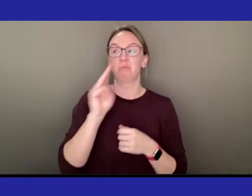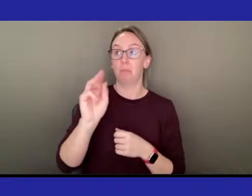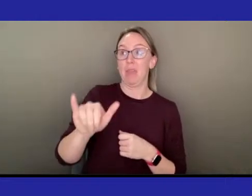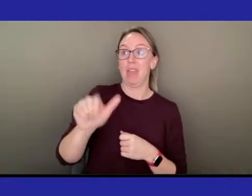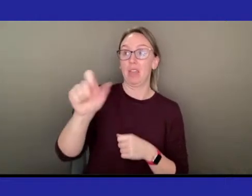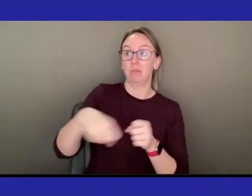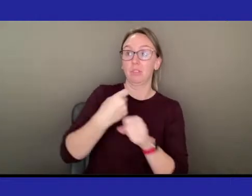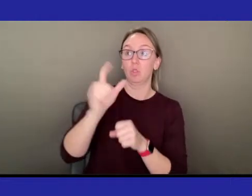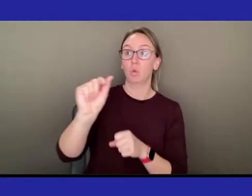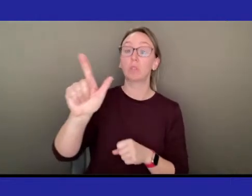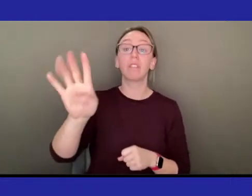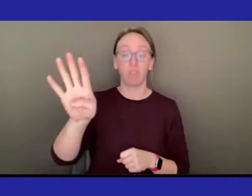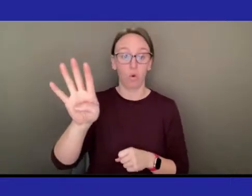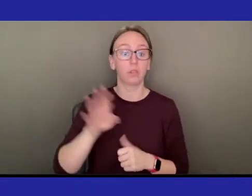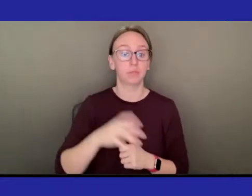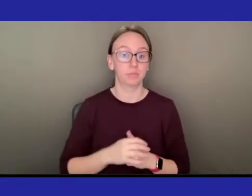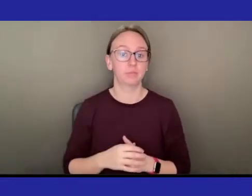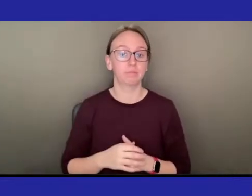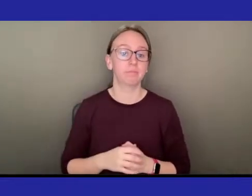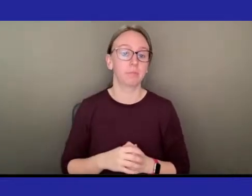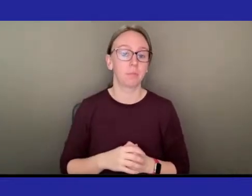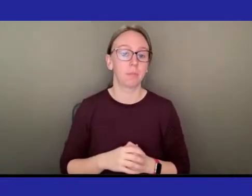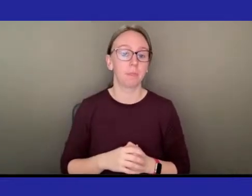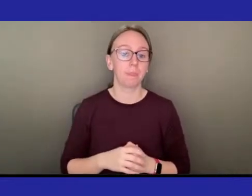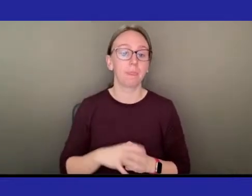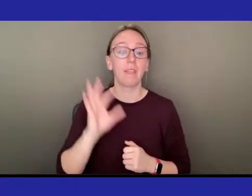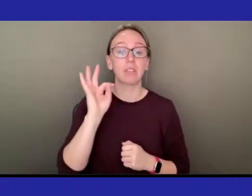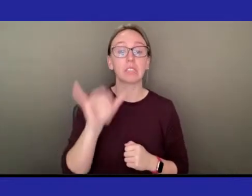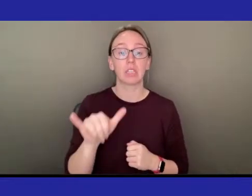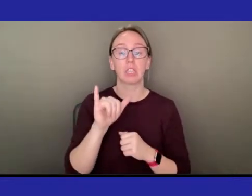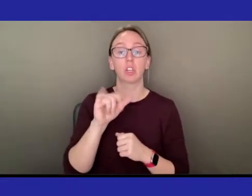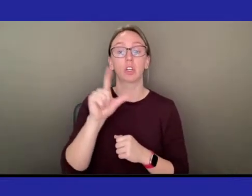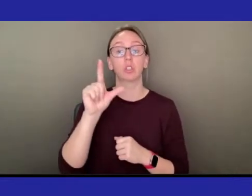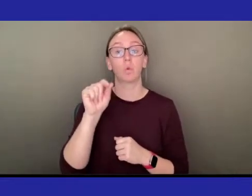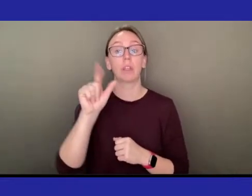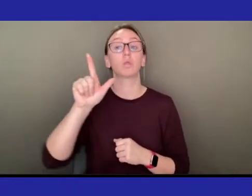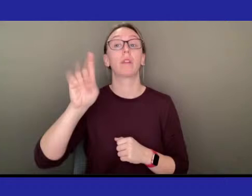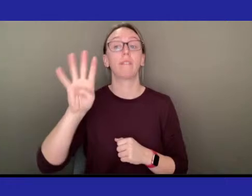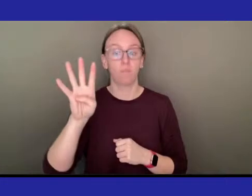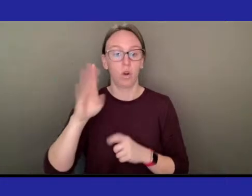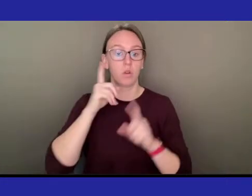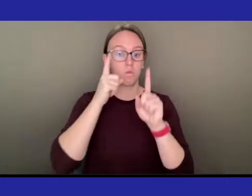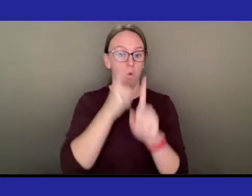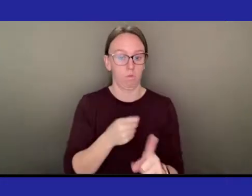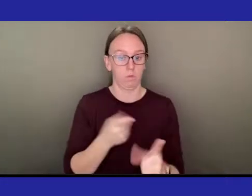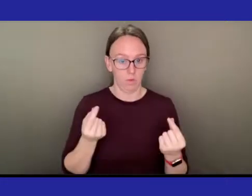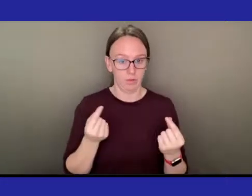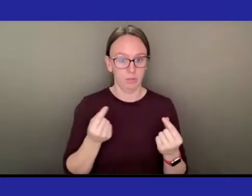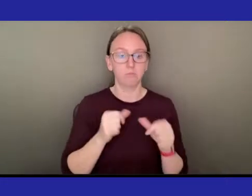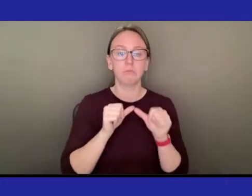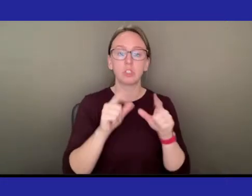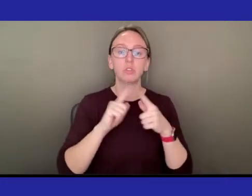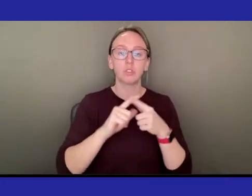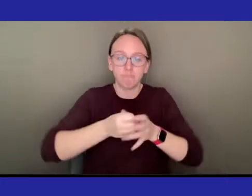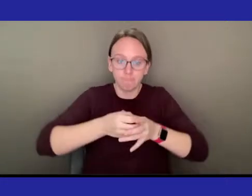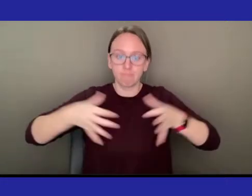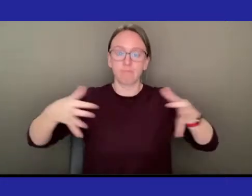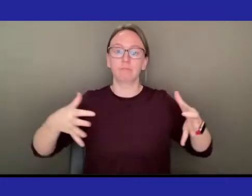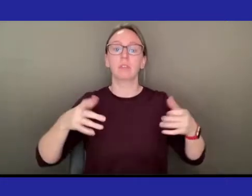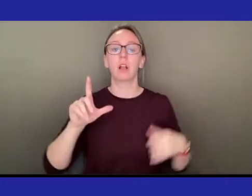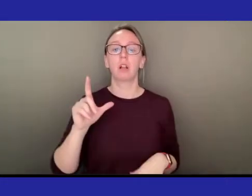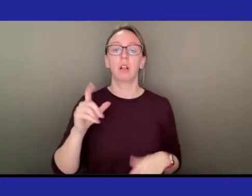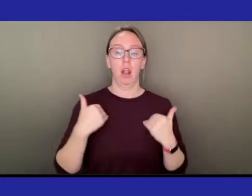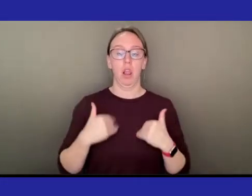So our fiscal year 24 numbers, our 24 goals is to continue to create a robust lung cancer screening program,